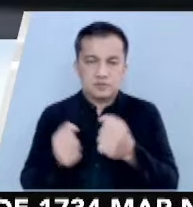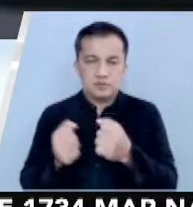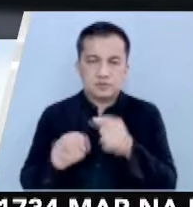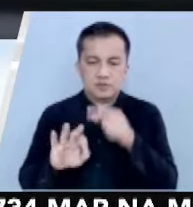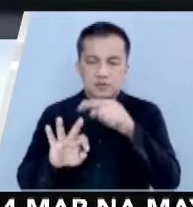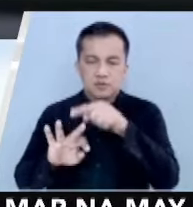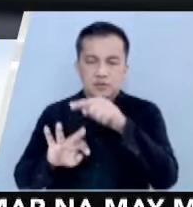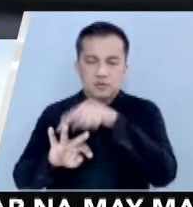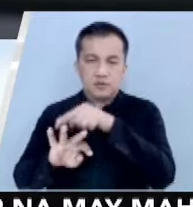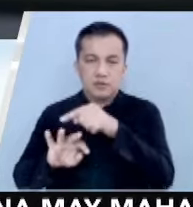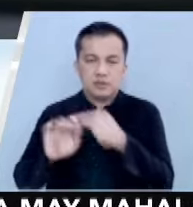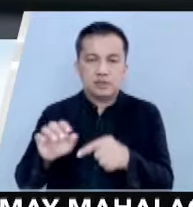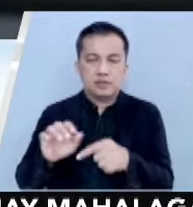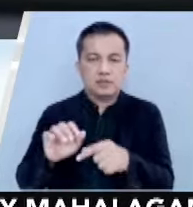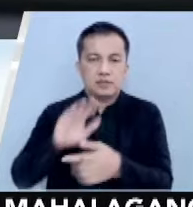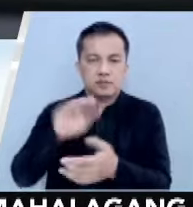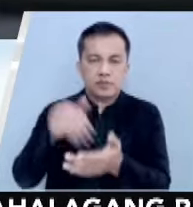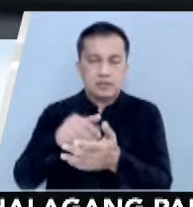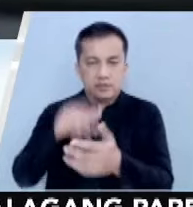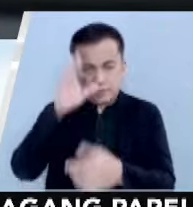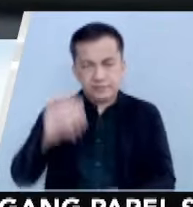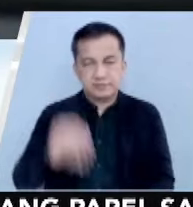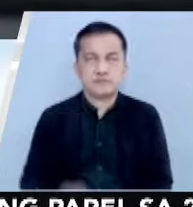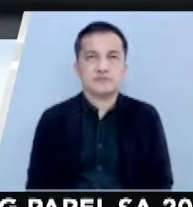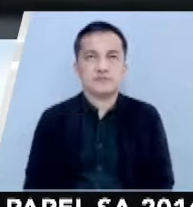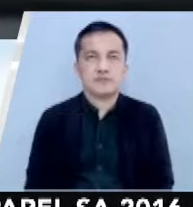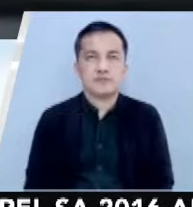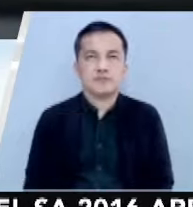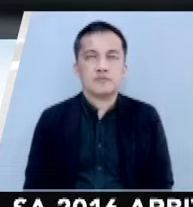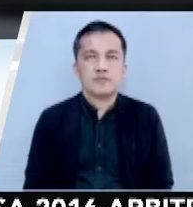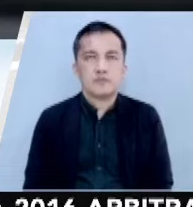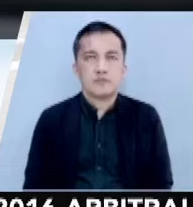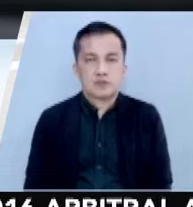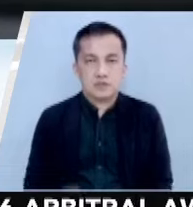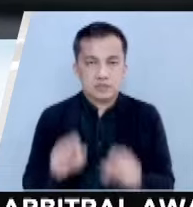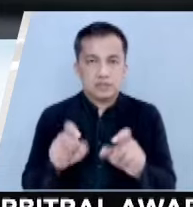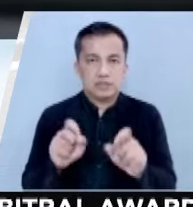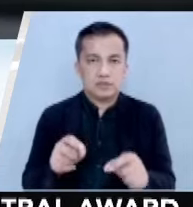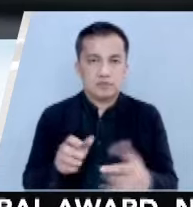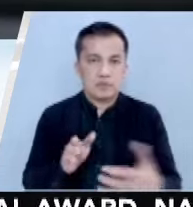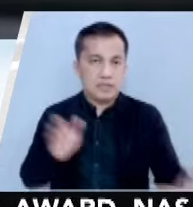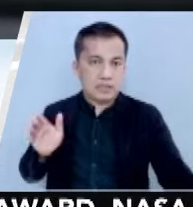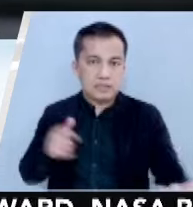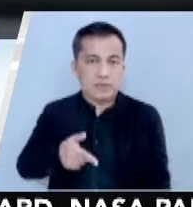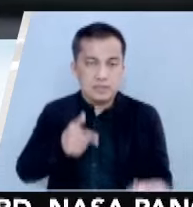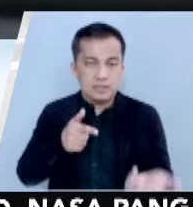The group is selling high-powered rifle